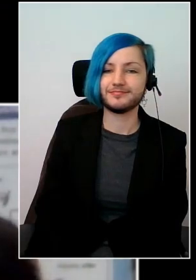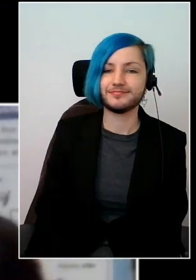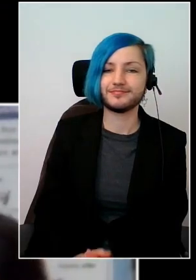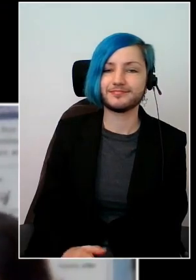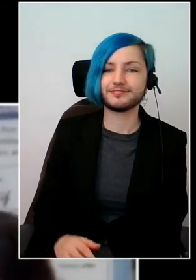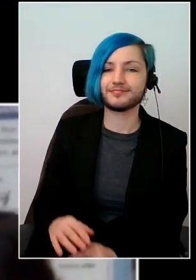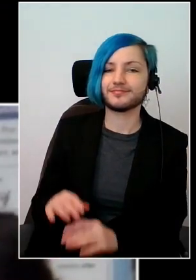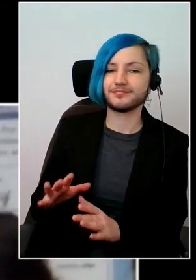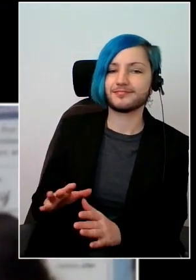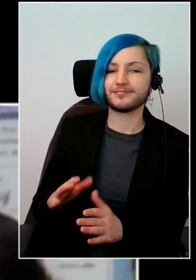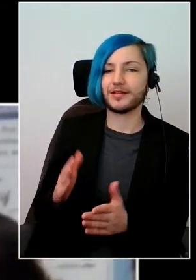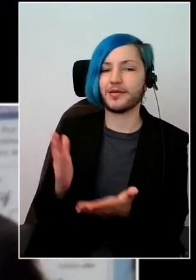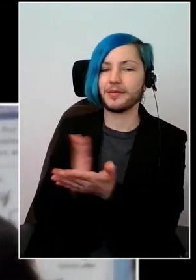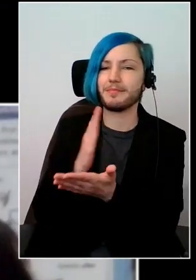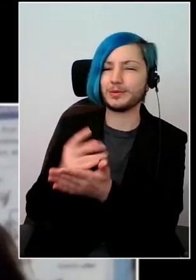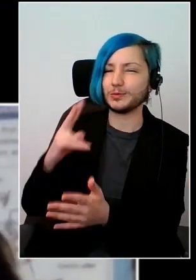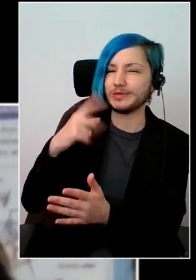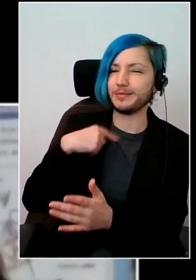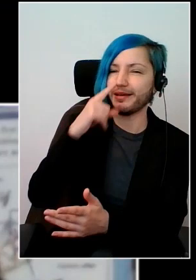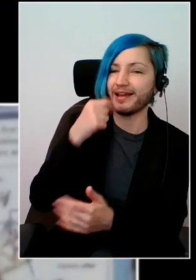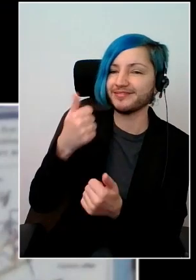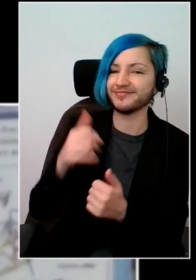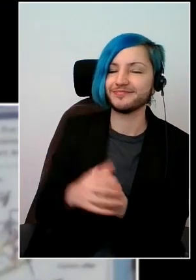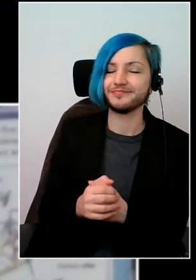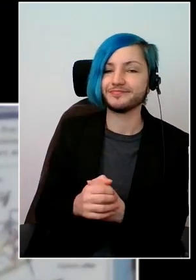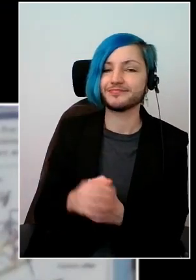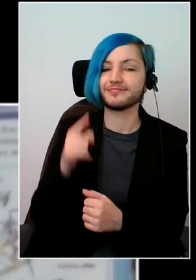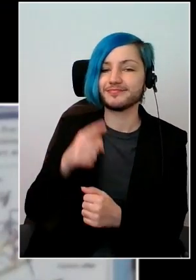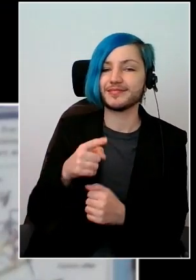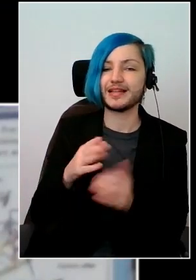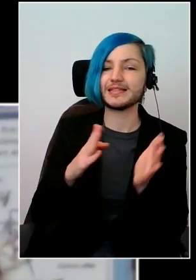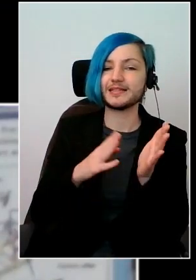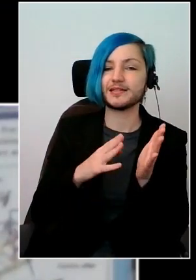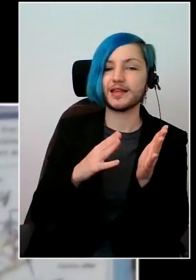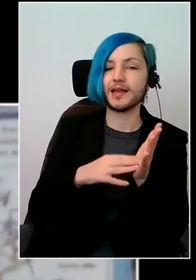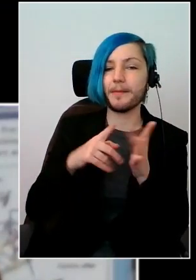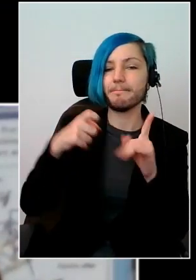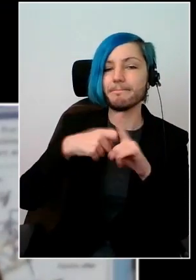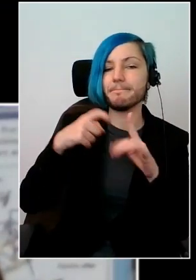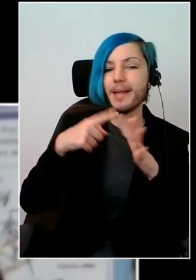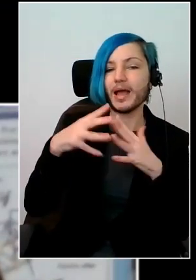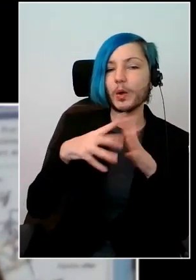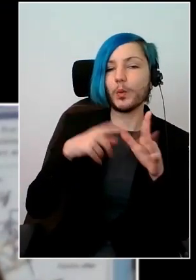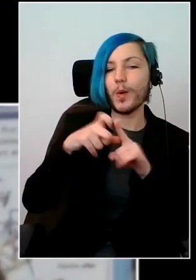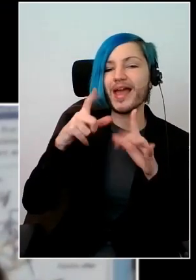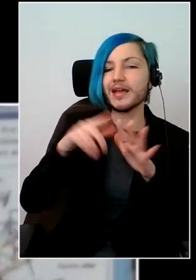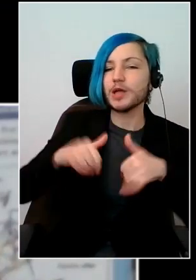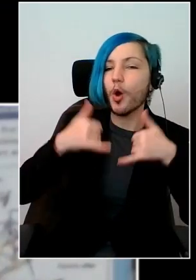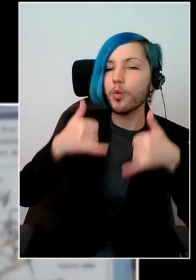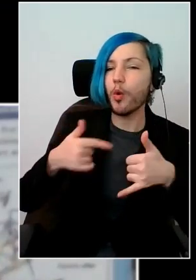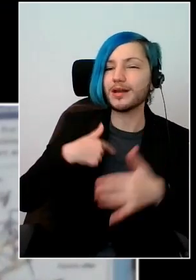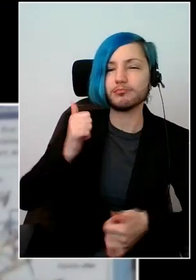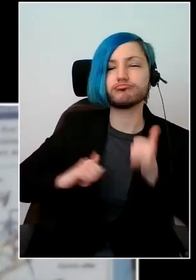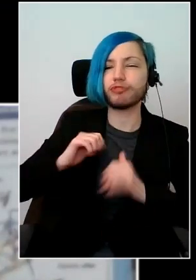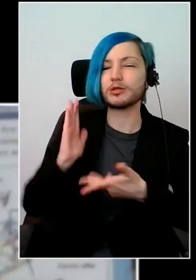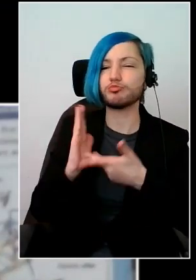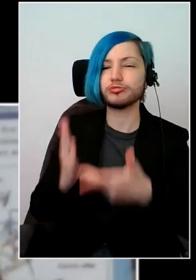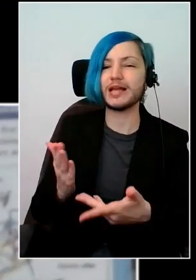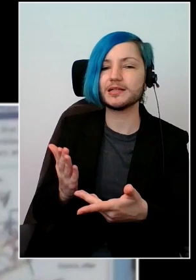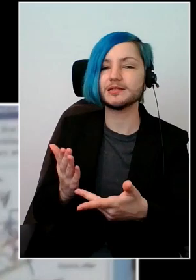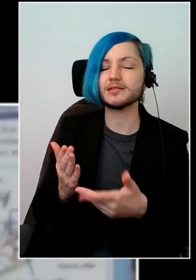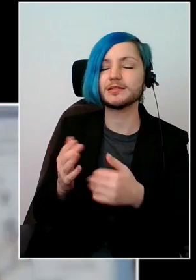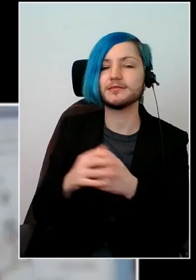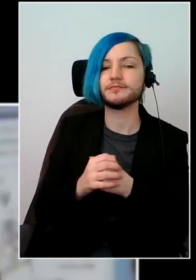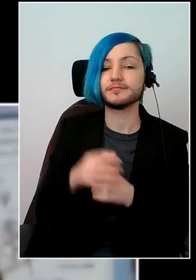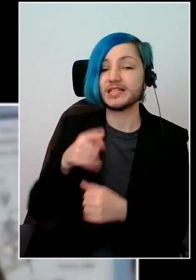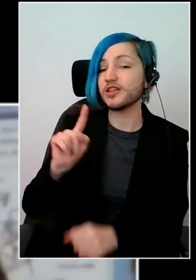see him. Let's stand here. This is to the Mike Wade. I'm really proud to present this to Eden. This is the first Mike Wade trophy,